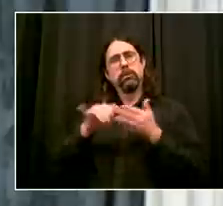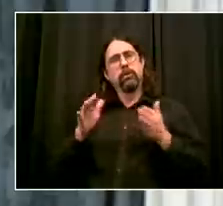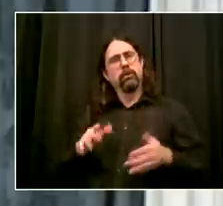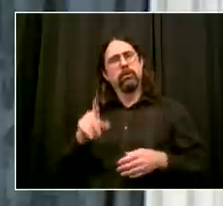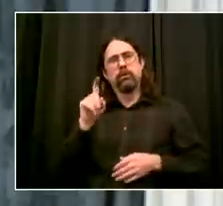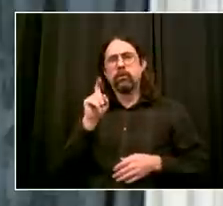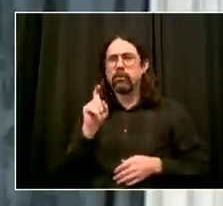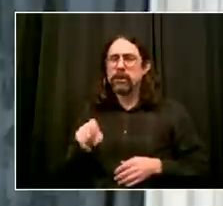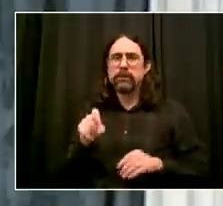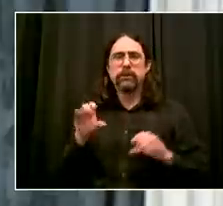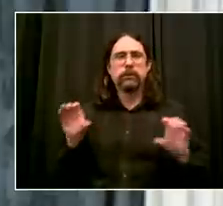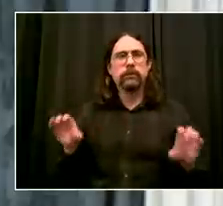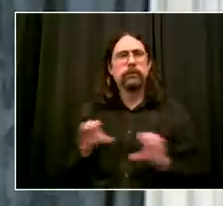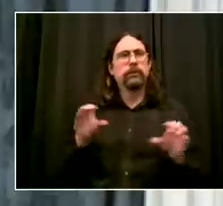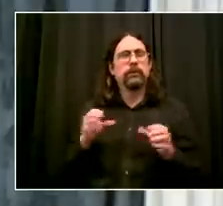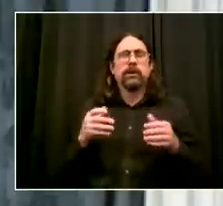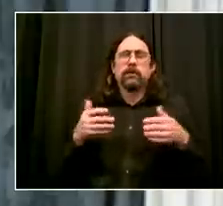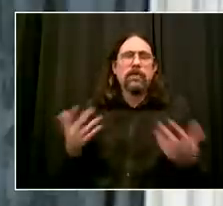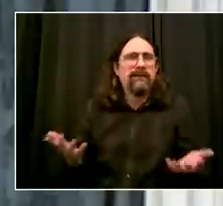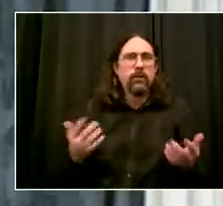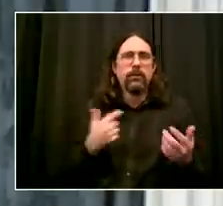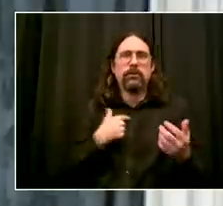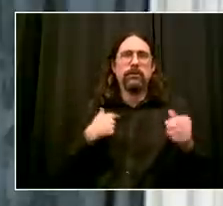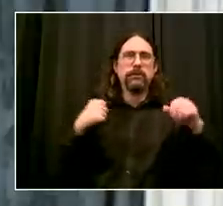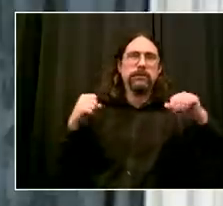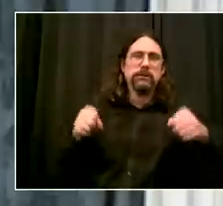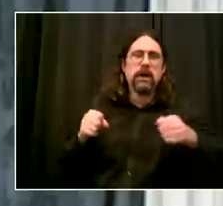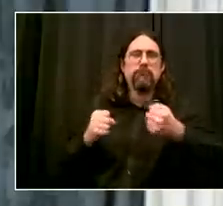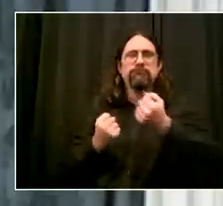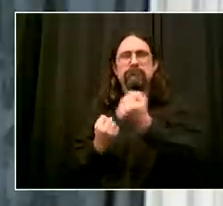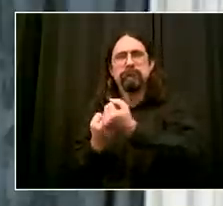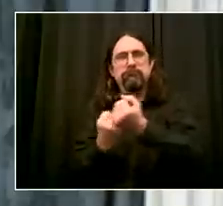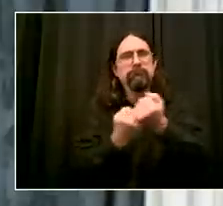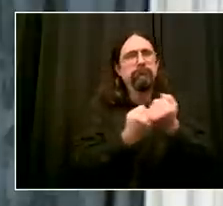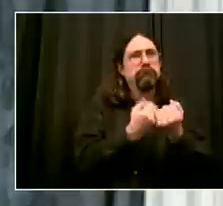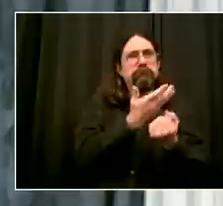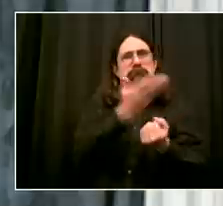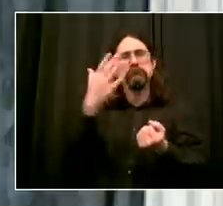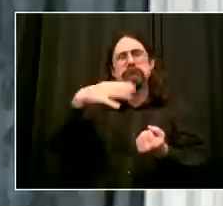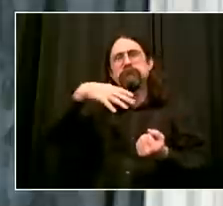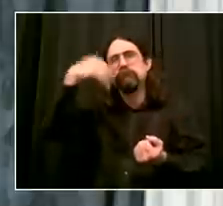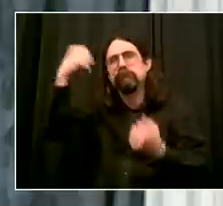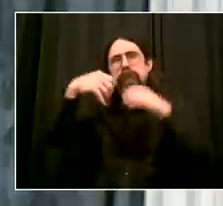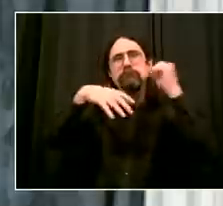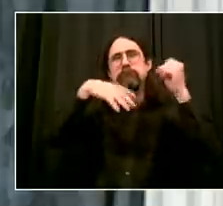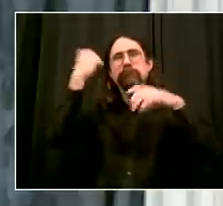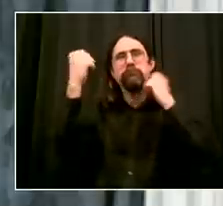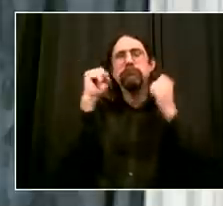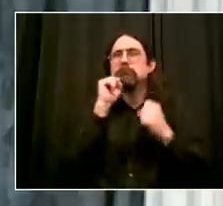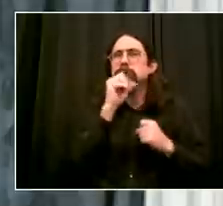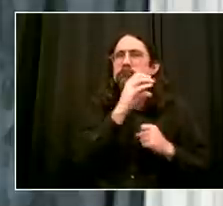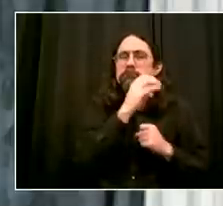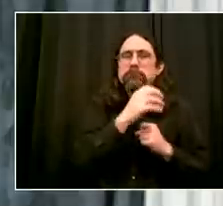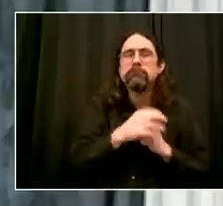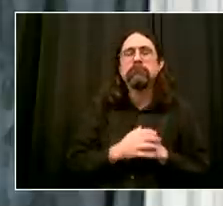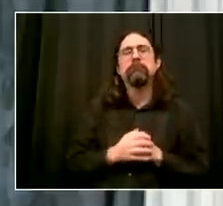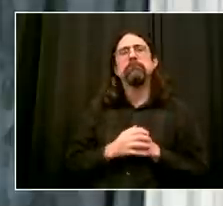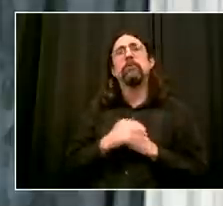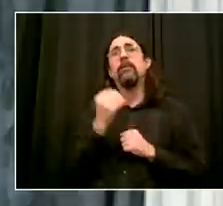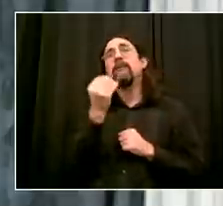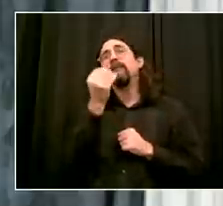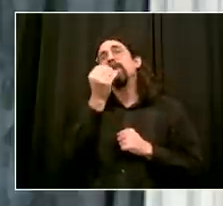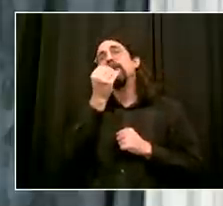are ways to ensure that you have support, whether it's for transportation or getting medications delivered to